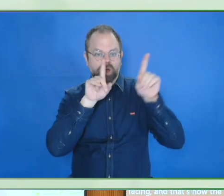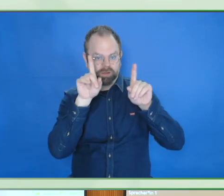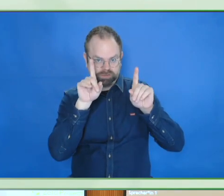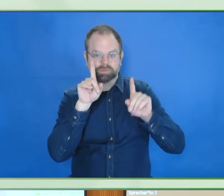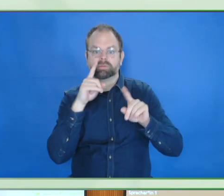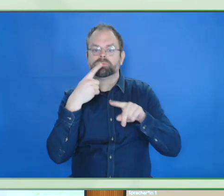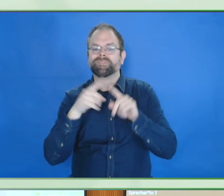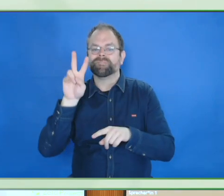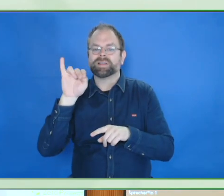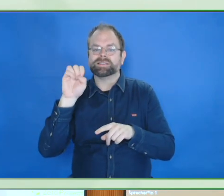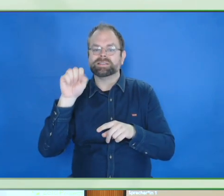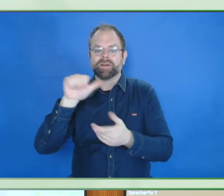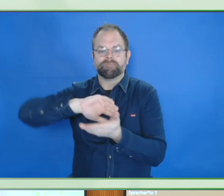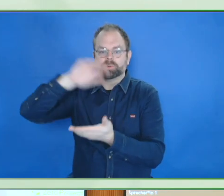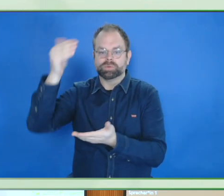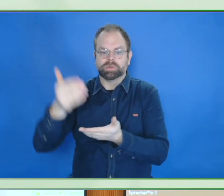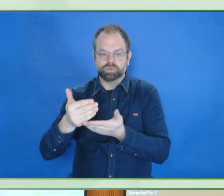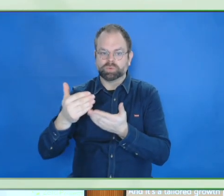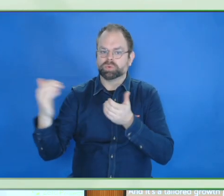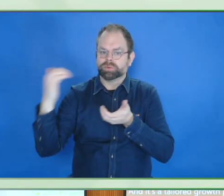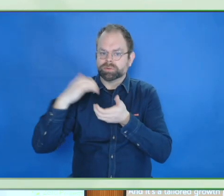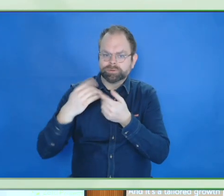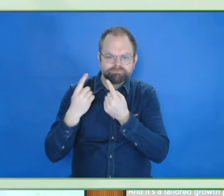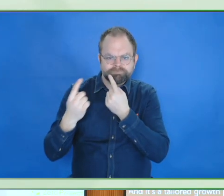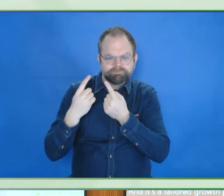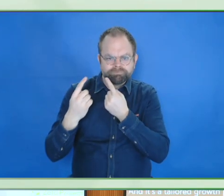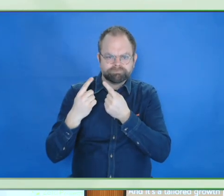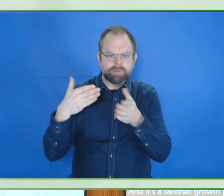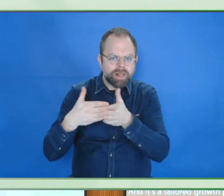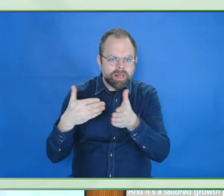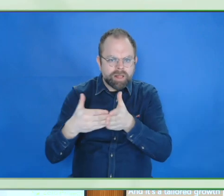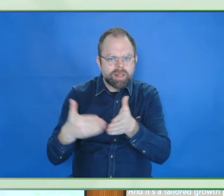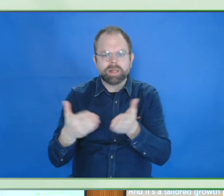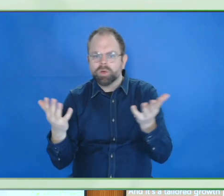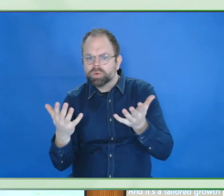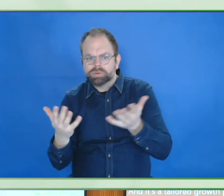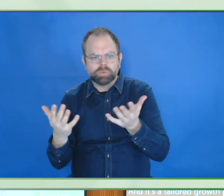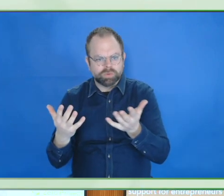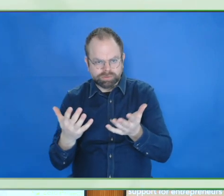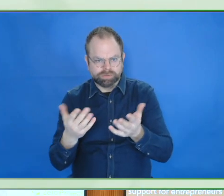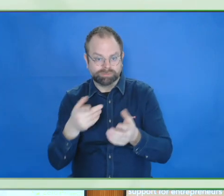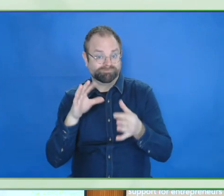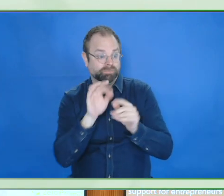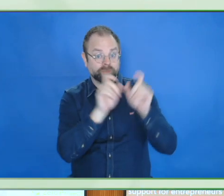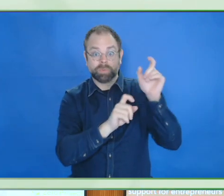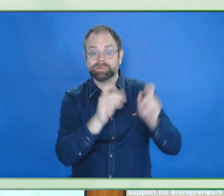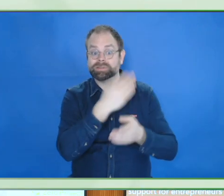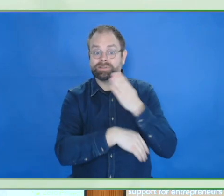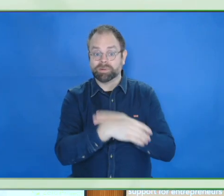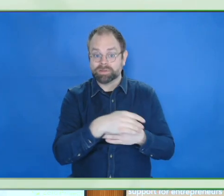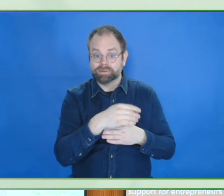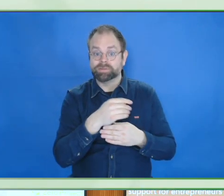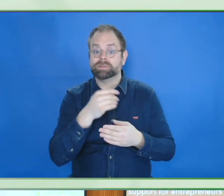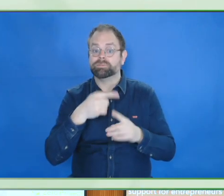growth program providing customized support for entrepreneurs with disabilities or founders of assistive tech across Asia and beyond. And we do this